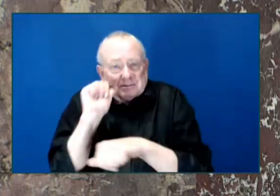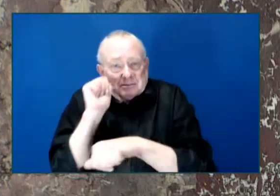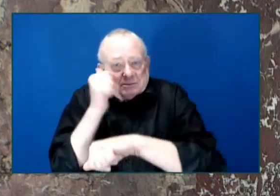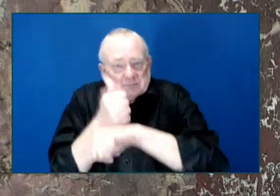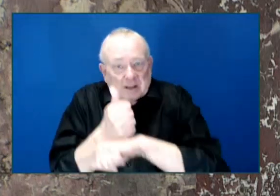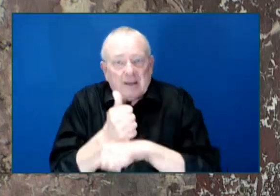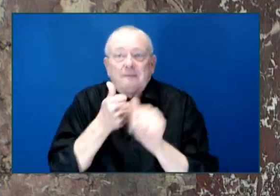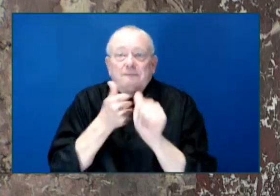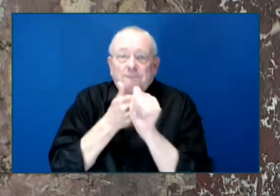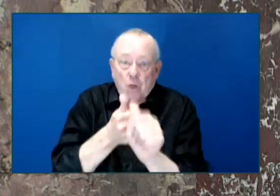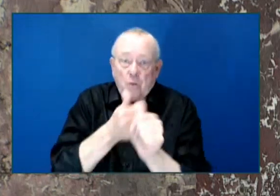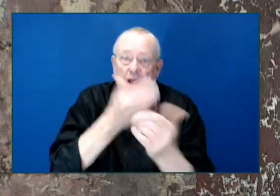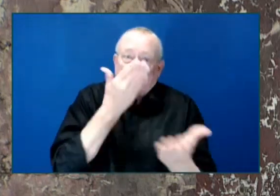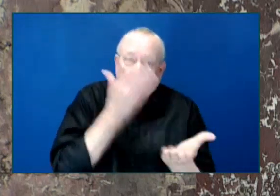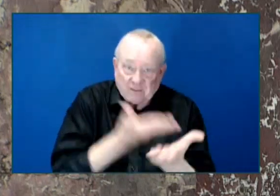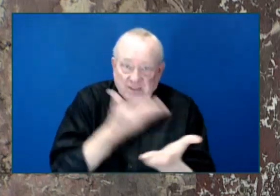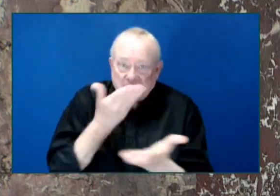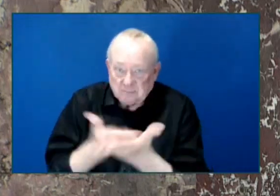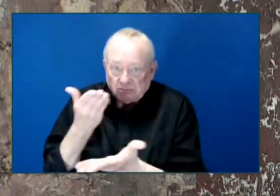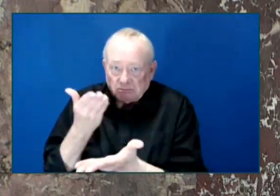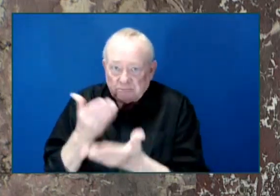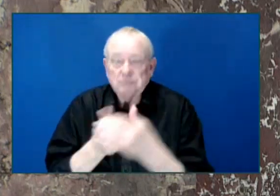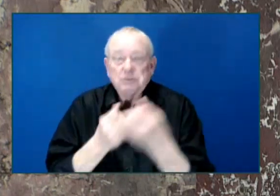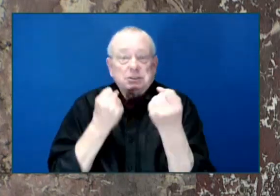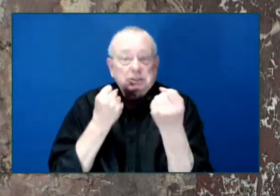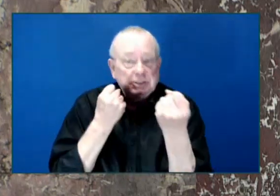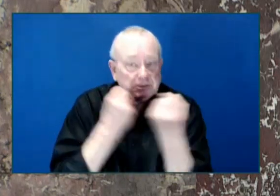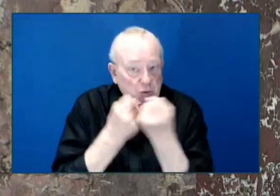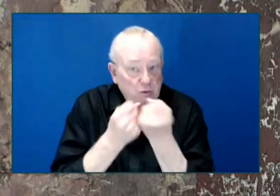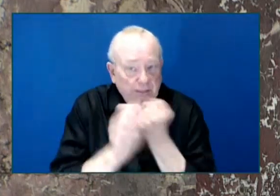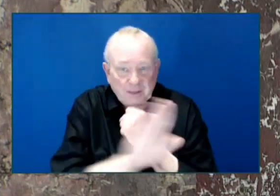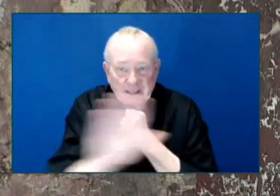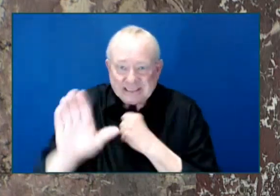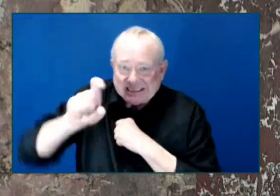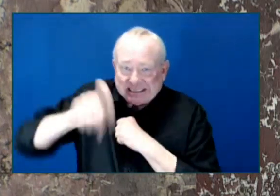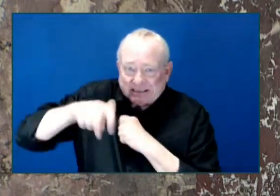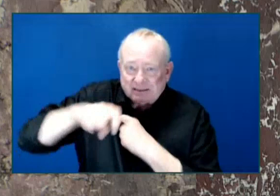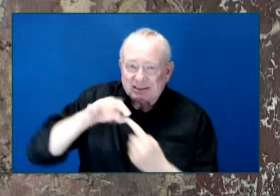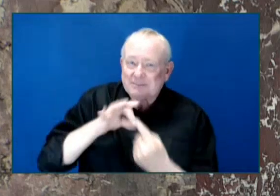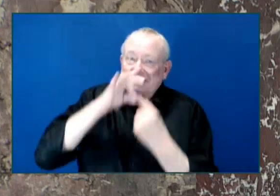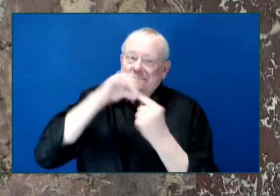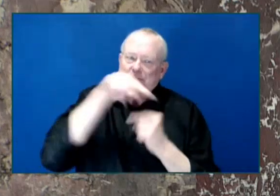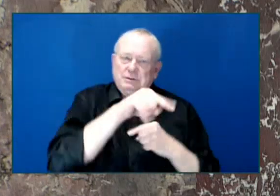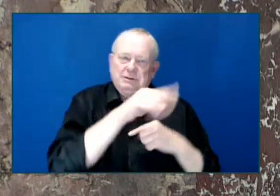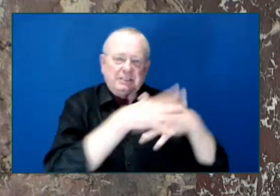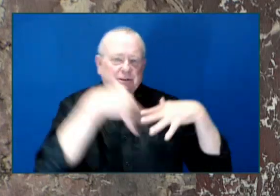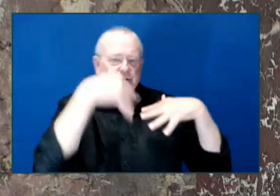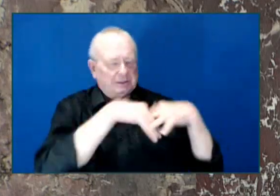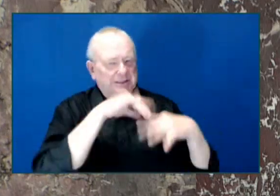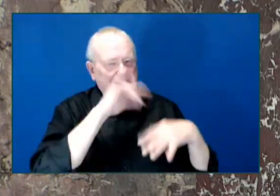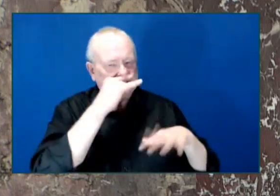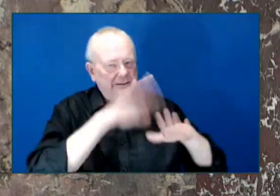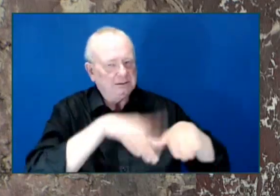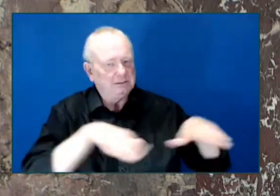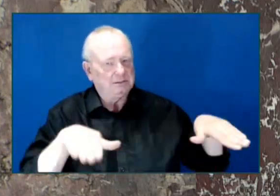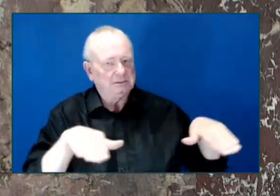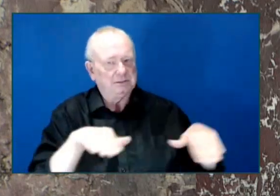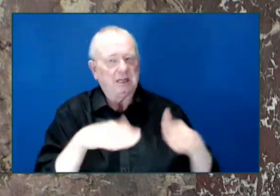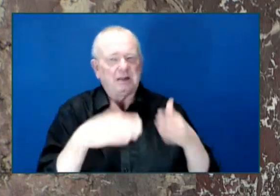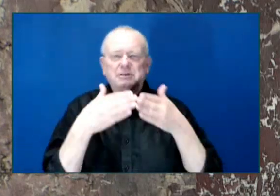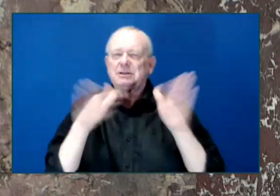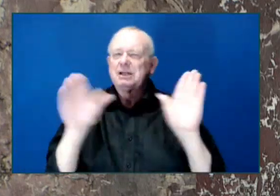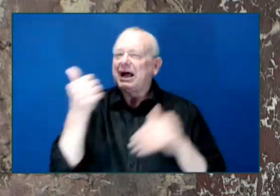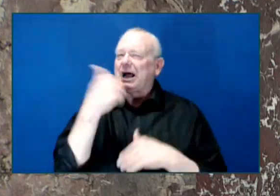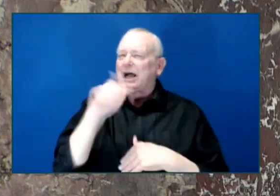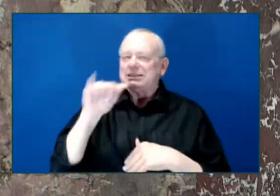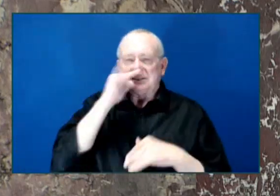of kids, First Nations kids, as well as kids generally that aren't getting the support under the current system. And we're